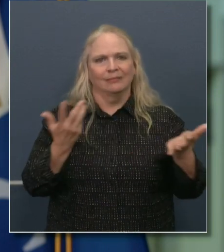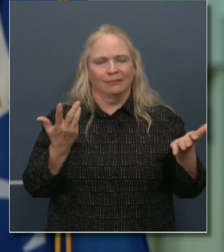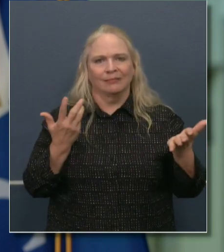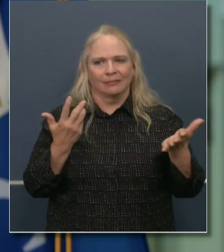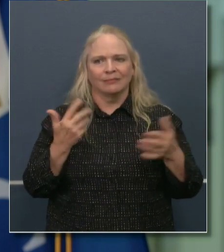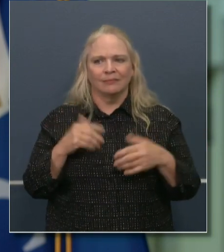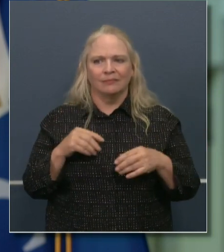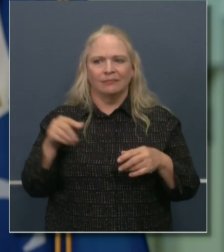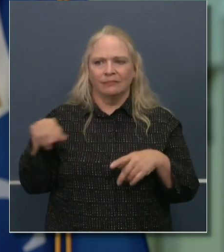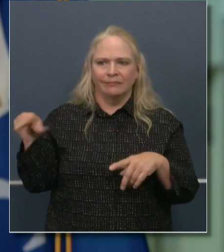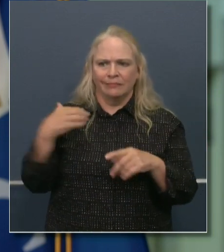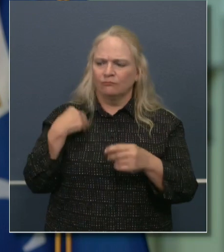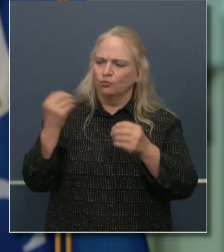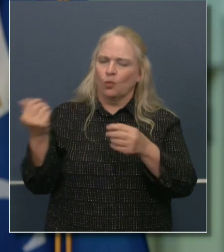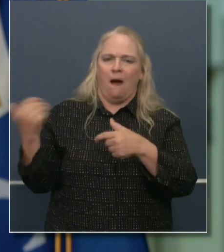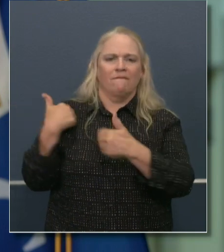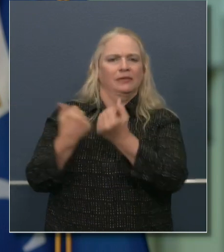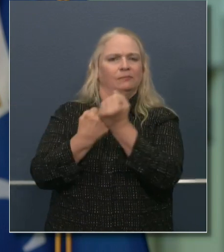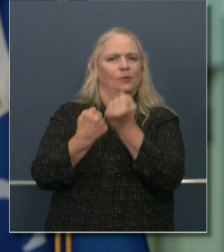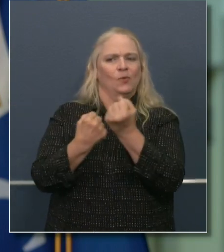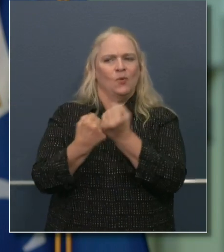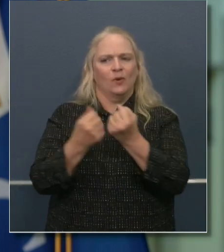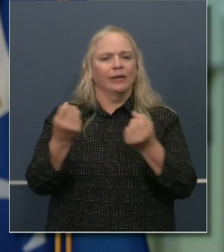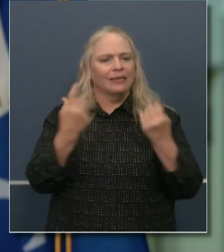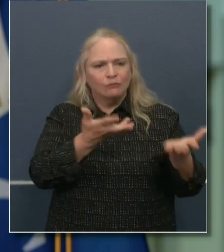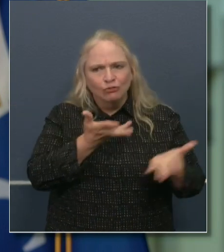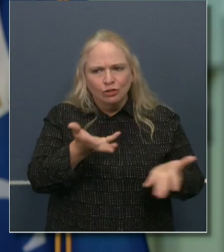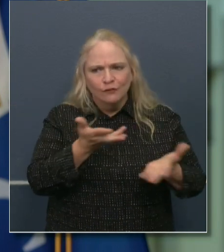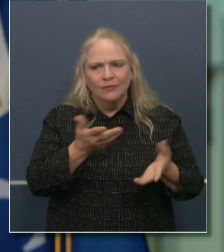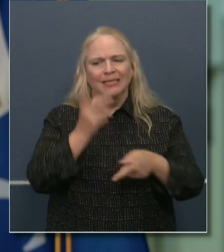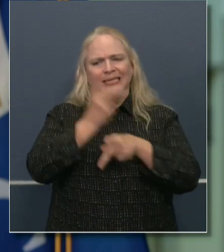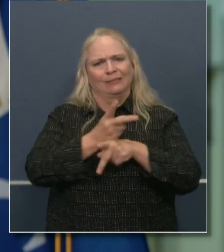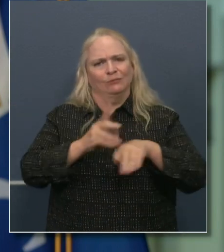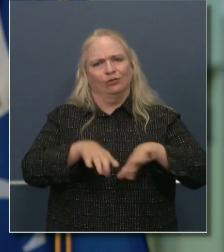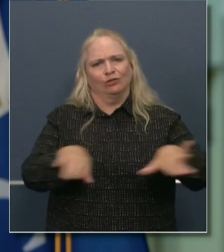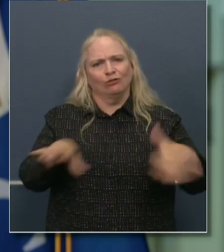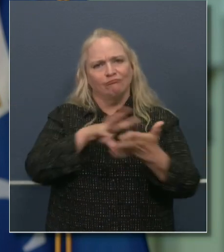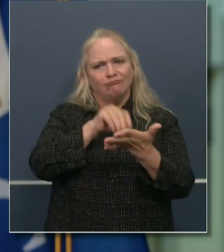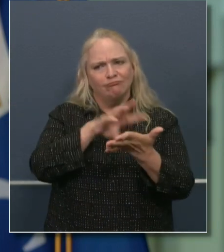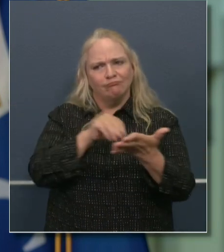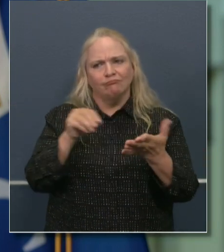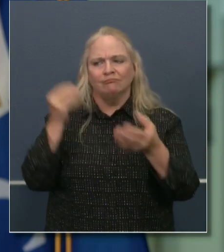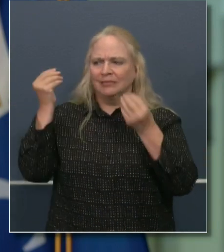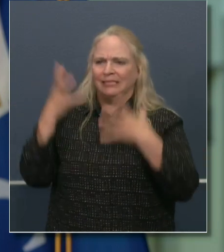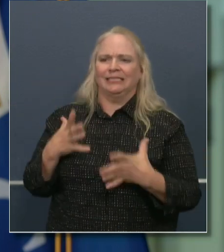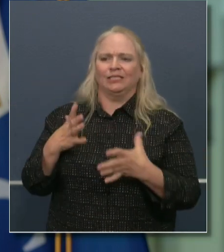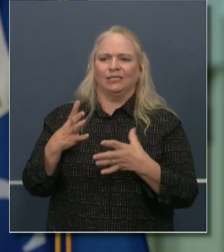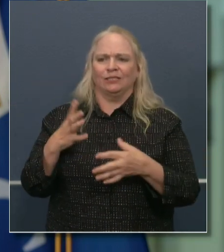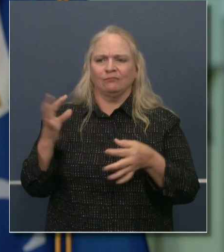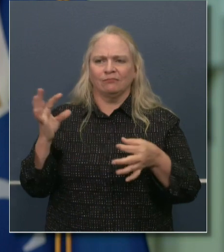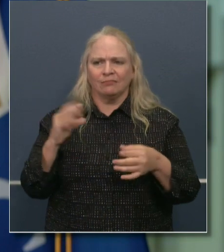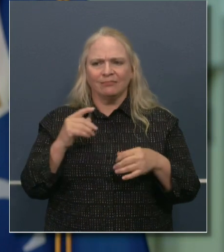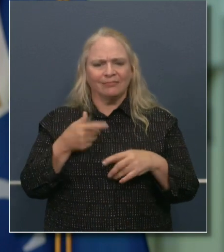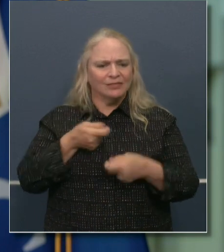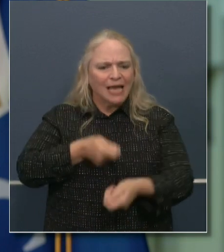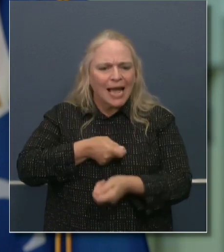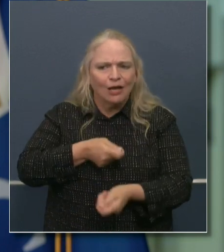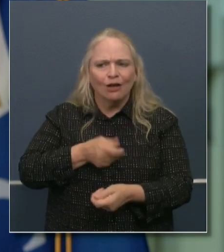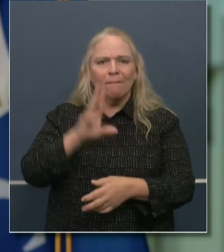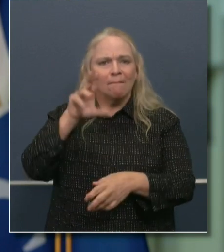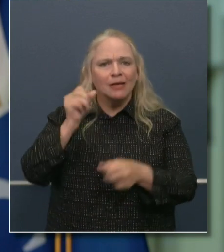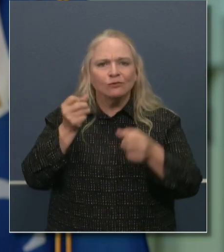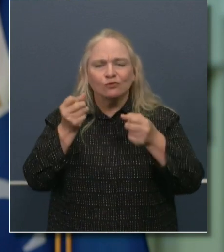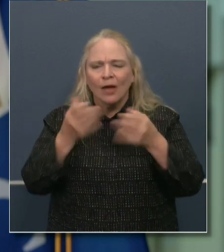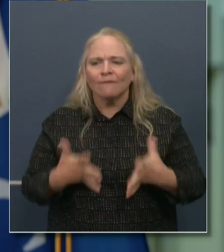more to close that divide and to keep our children and to keep our teachers, our janitors, our bus drivers, and